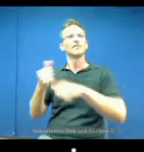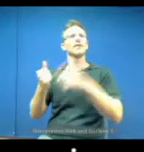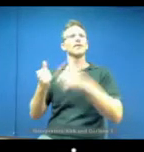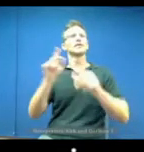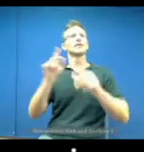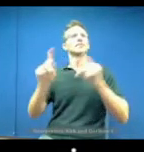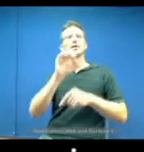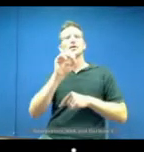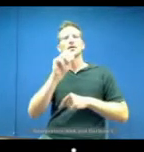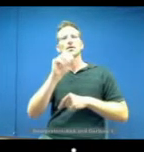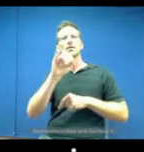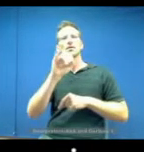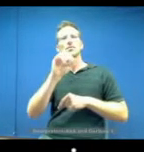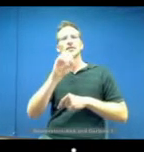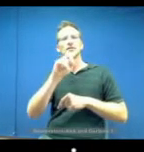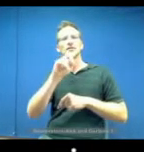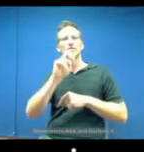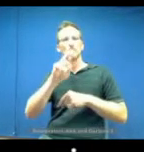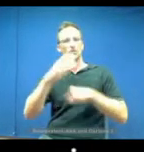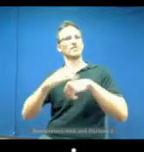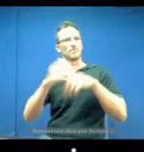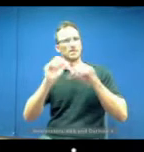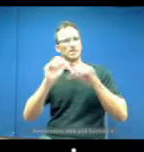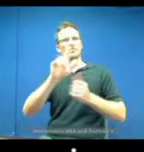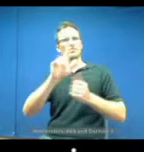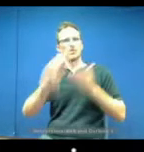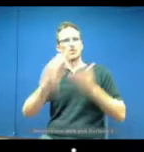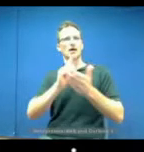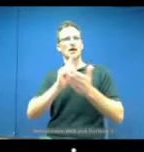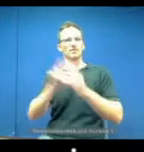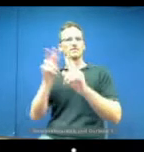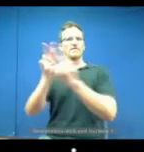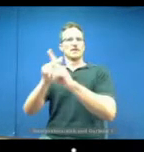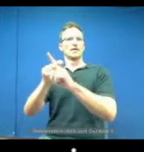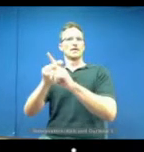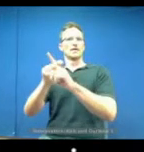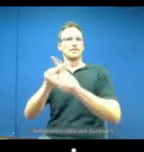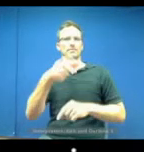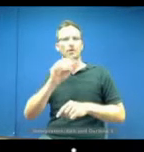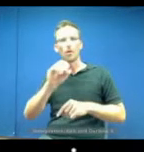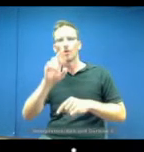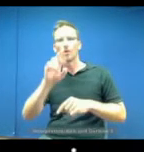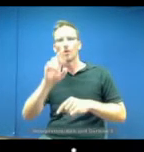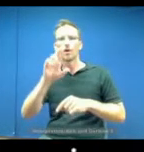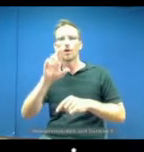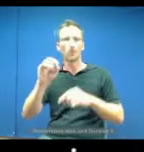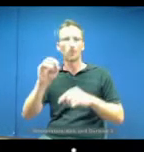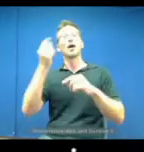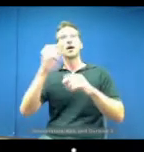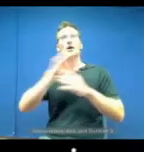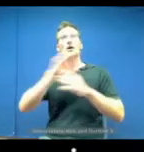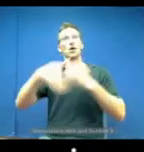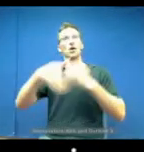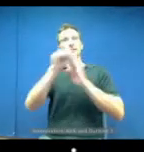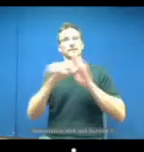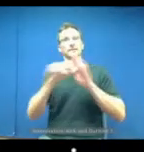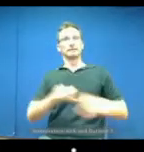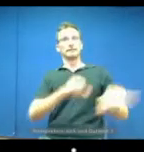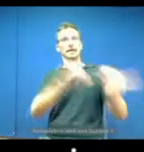24/7. So every state is going to have a different particular procedure, but they all